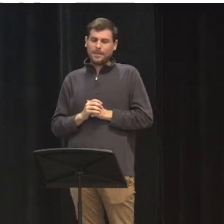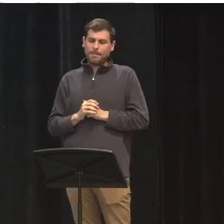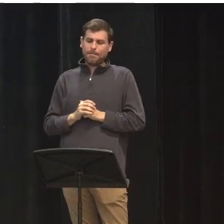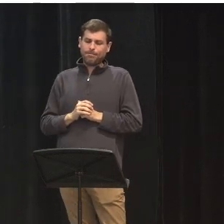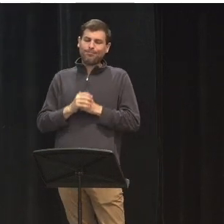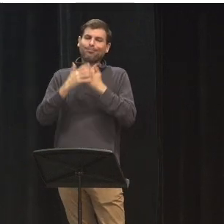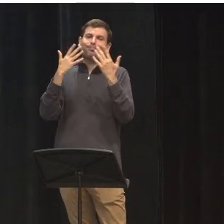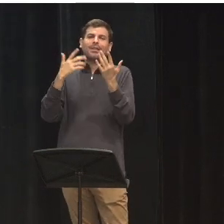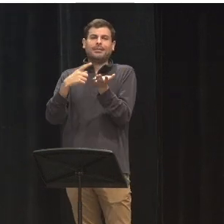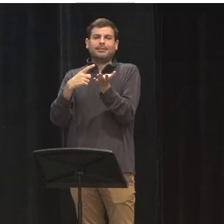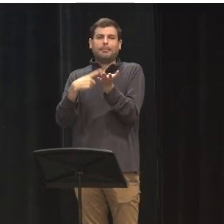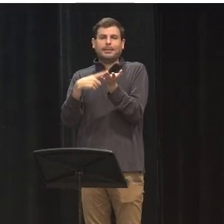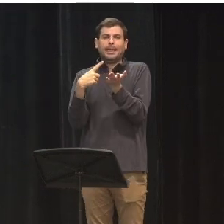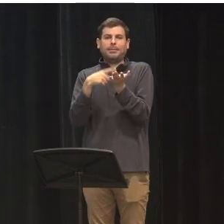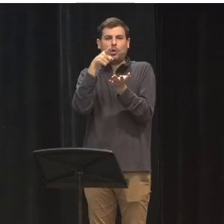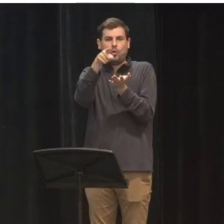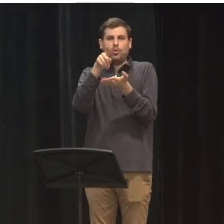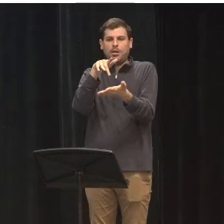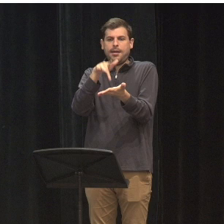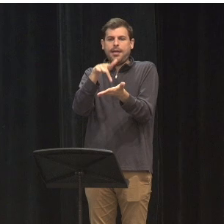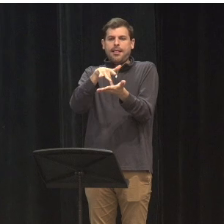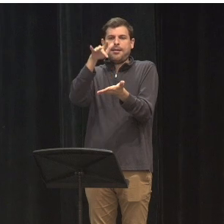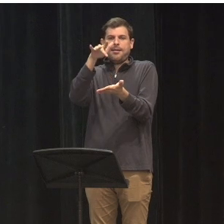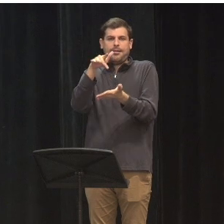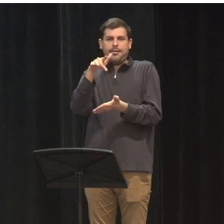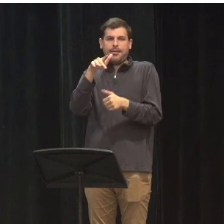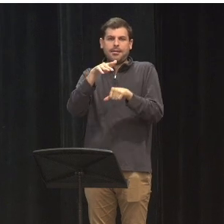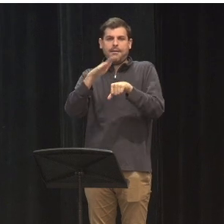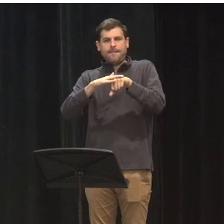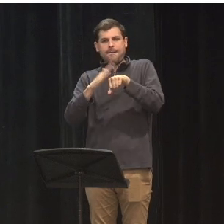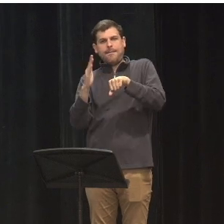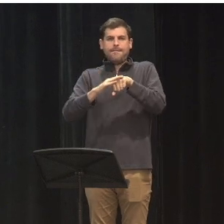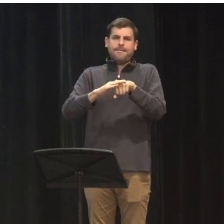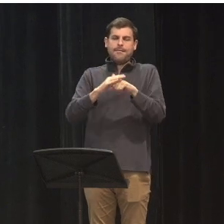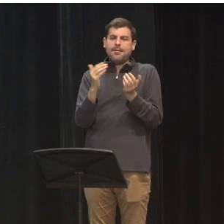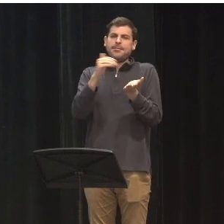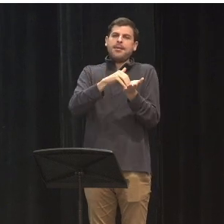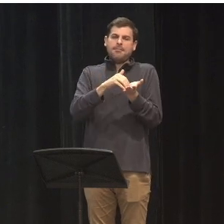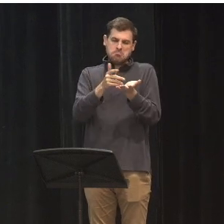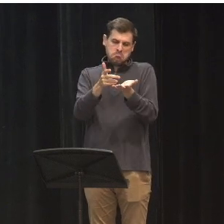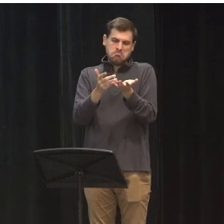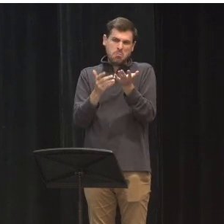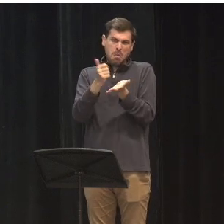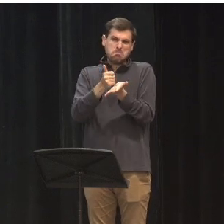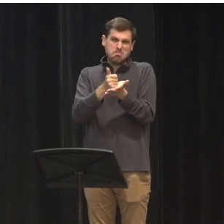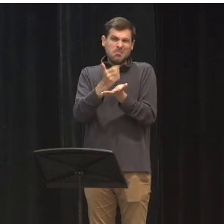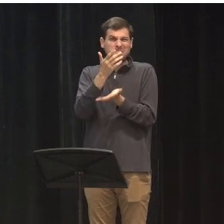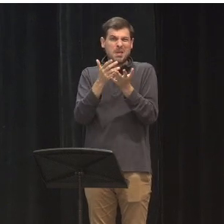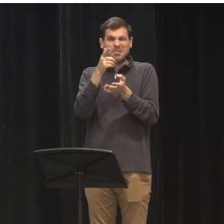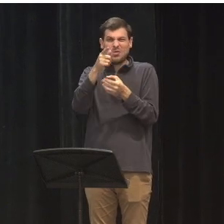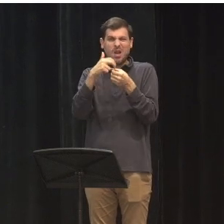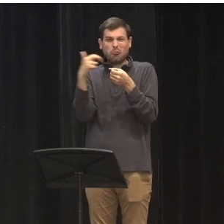You know, sometimes if you turn your sound off and then on again, that helps. And if not, then jumping off